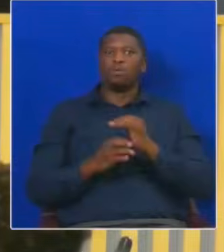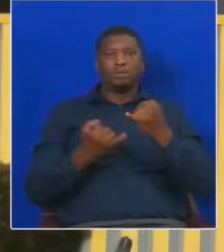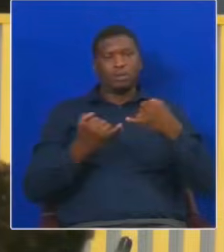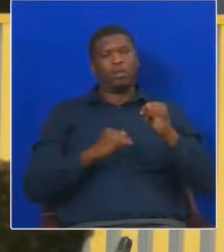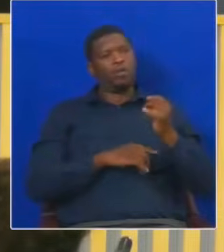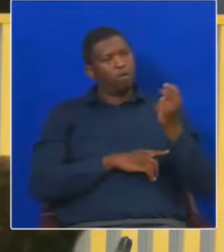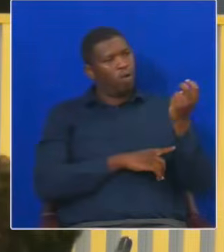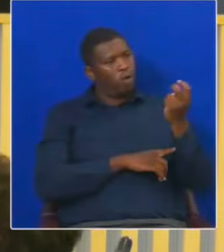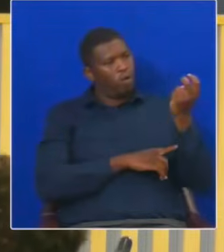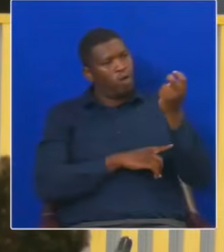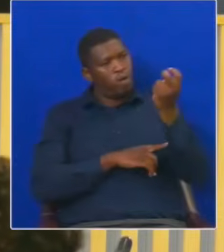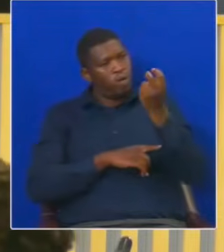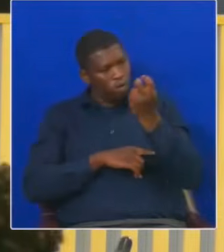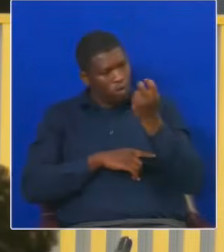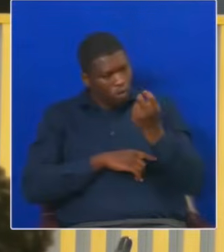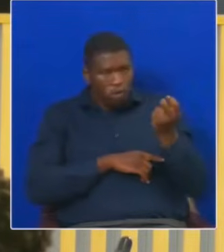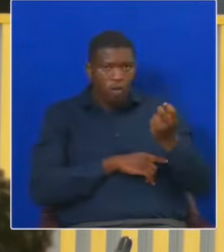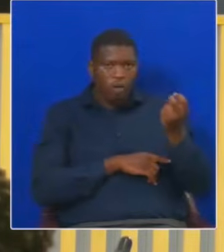looking